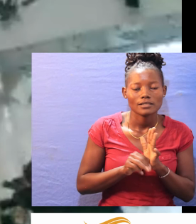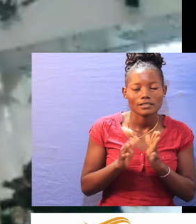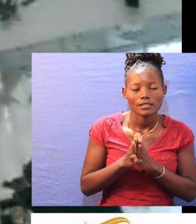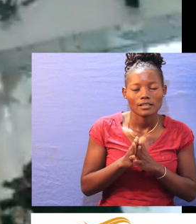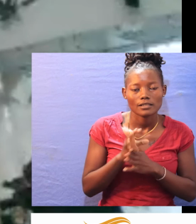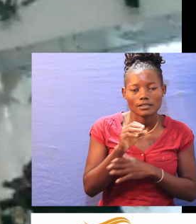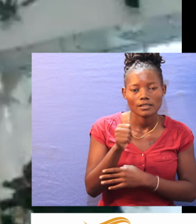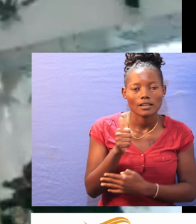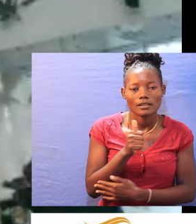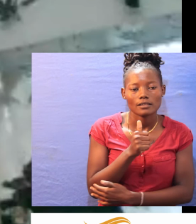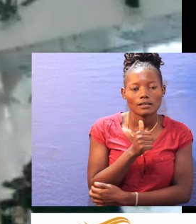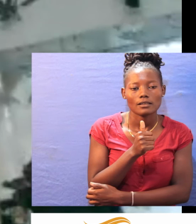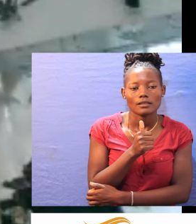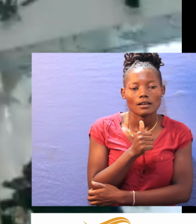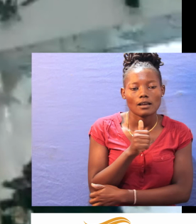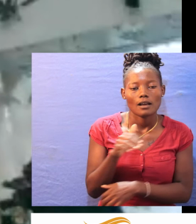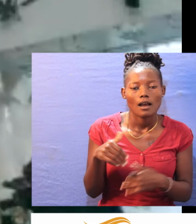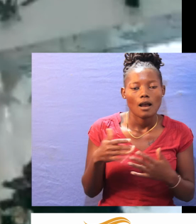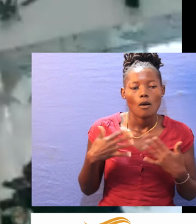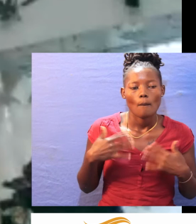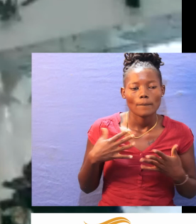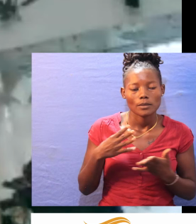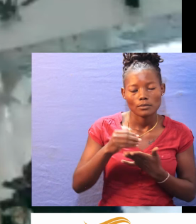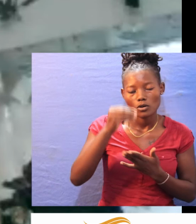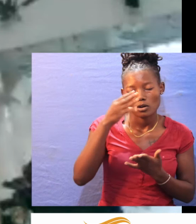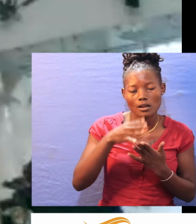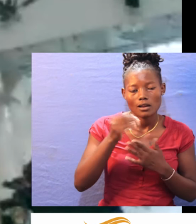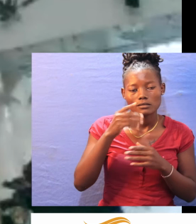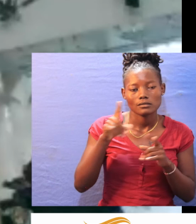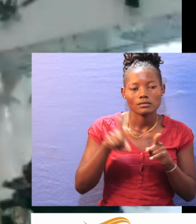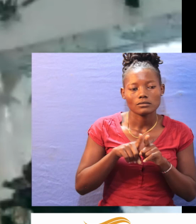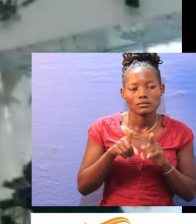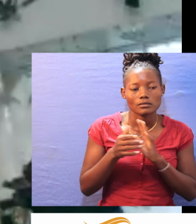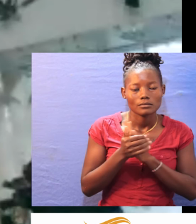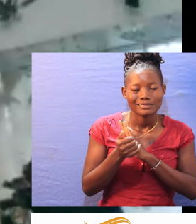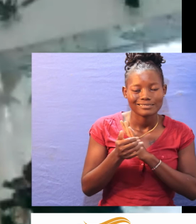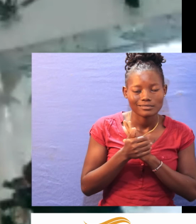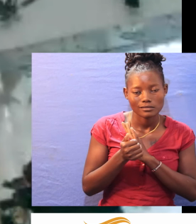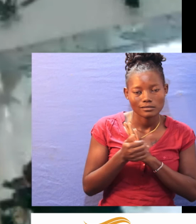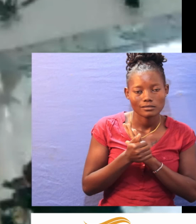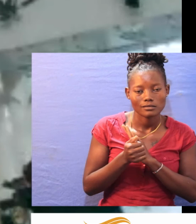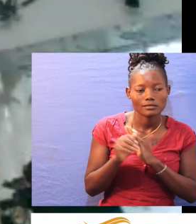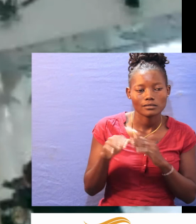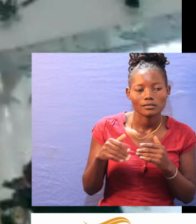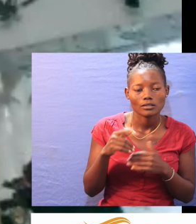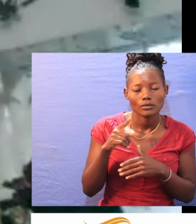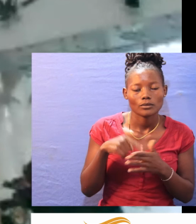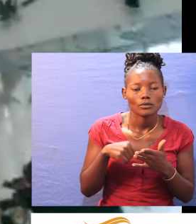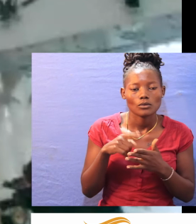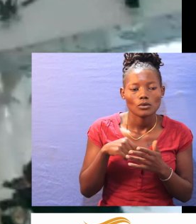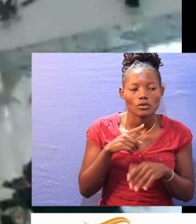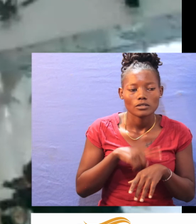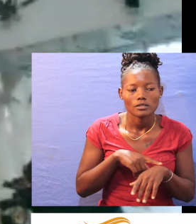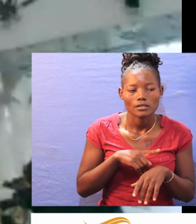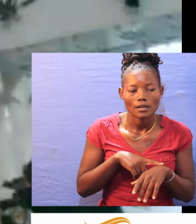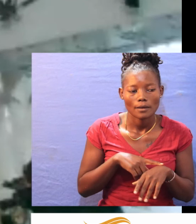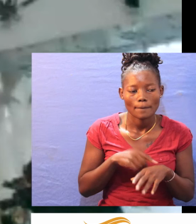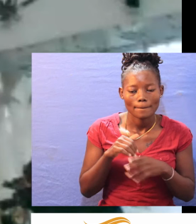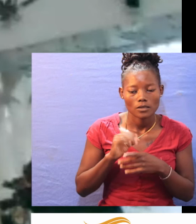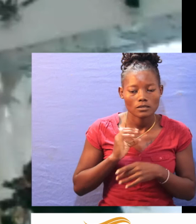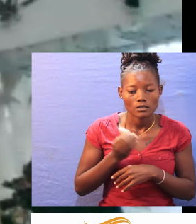learning, how people learn, how people learn skills, and, at what time in their lives